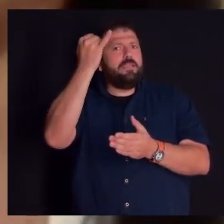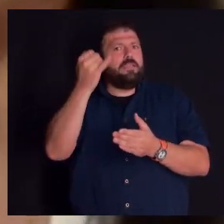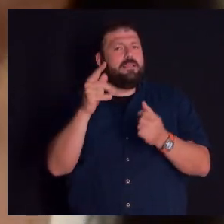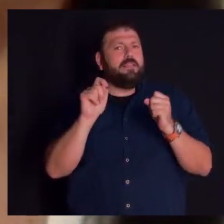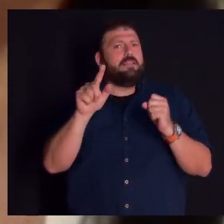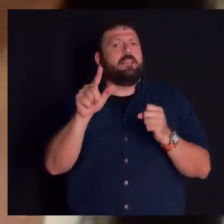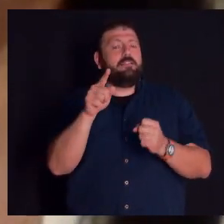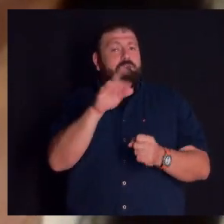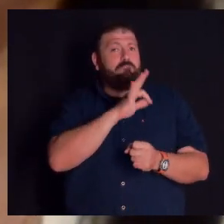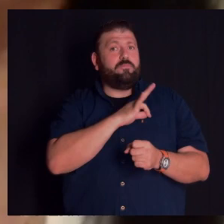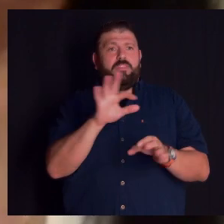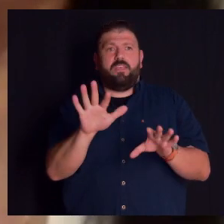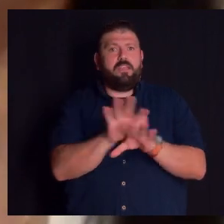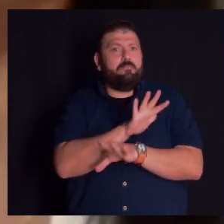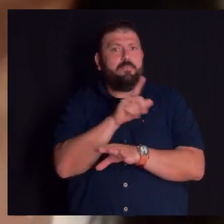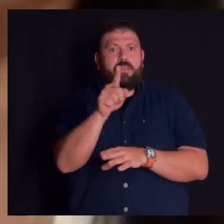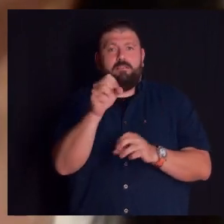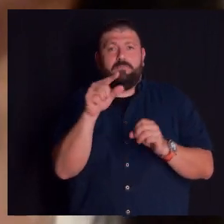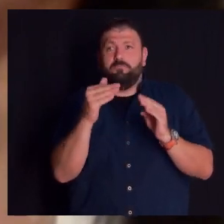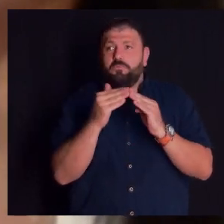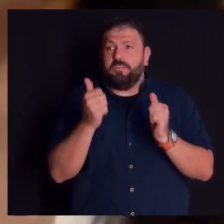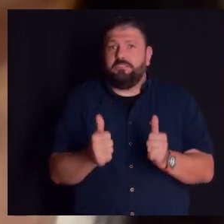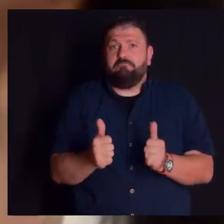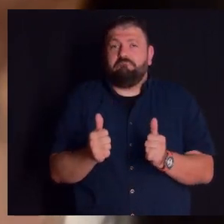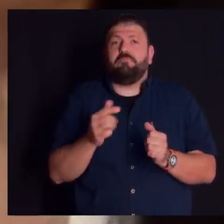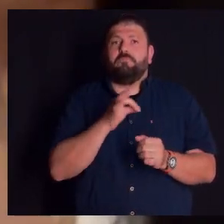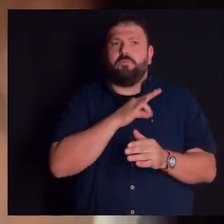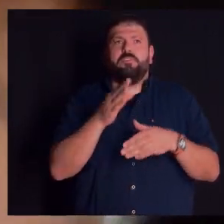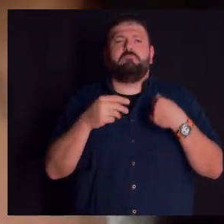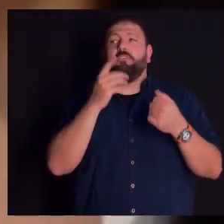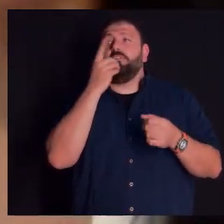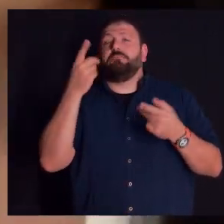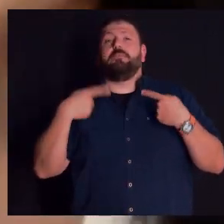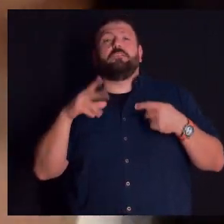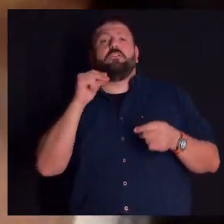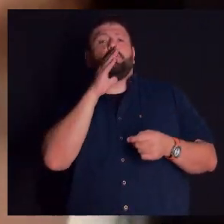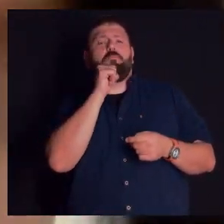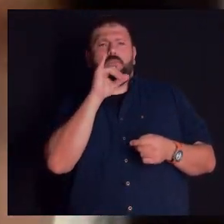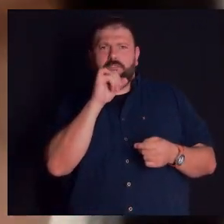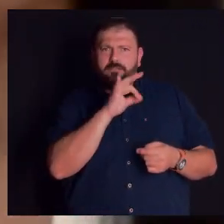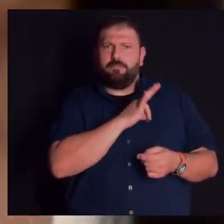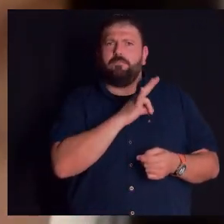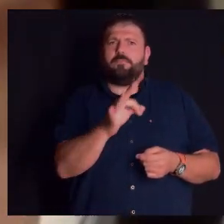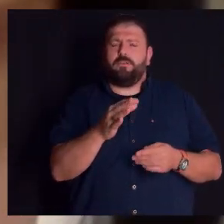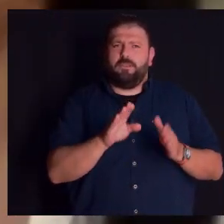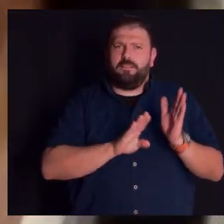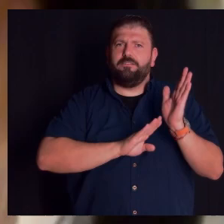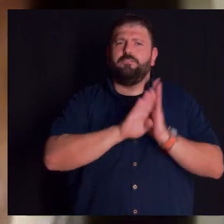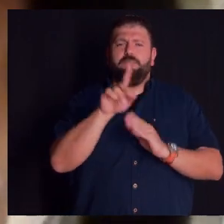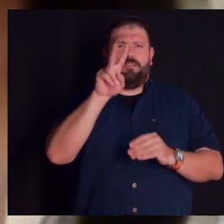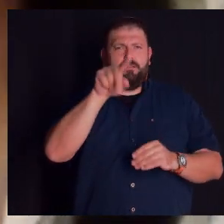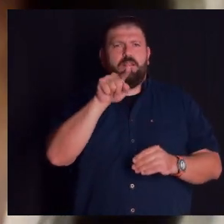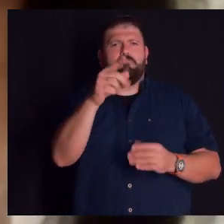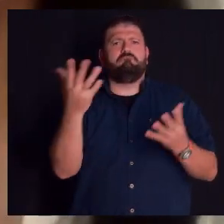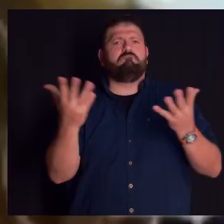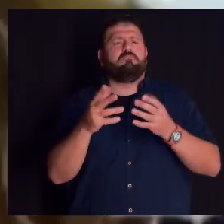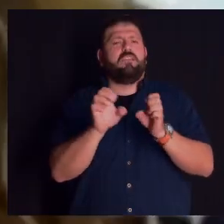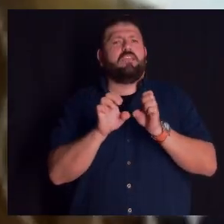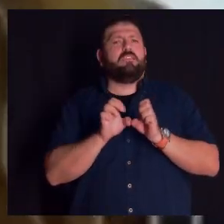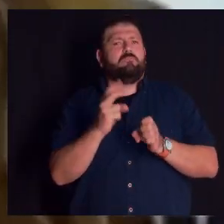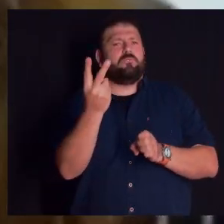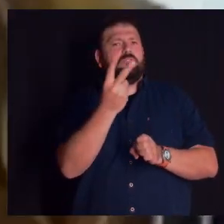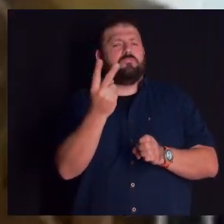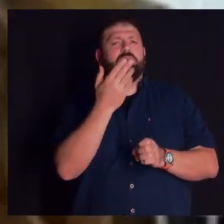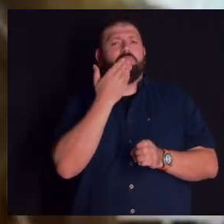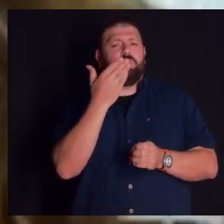Goal, see all the things that may happen in quarantine for those who say you can't. And imagine you're a very good